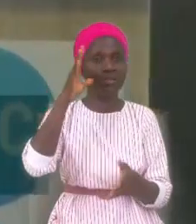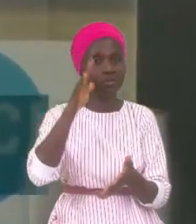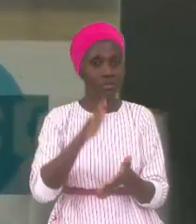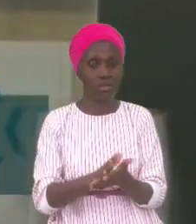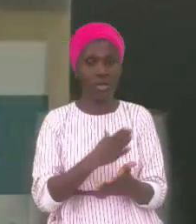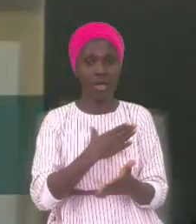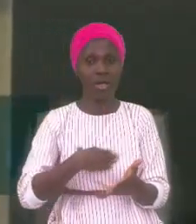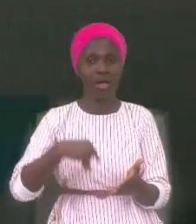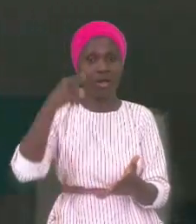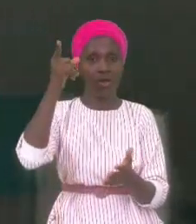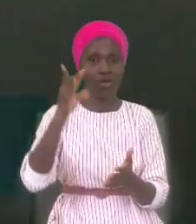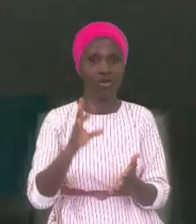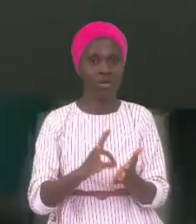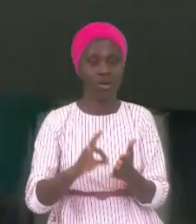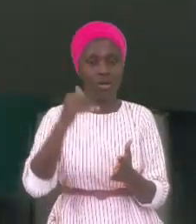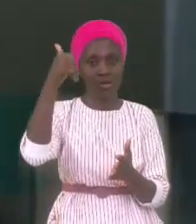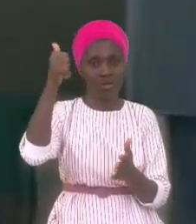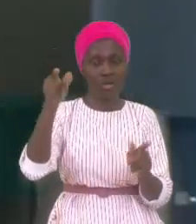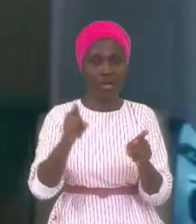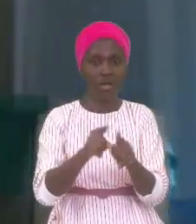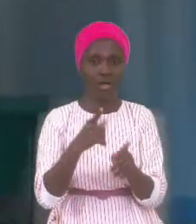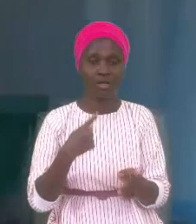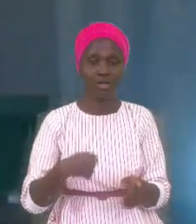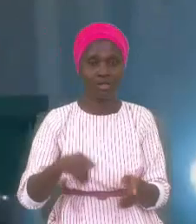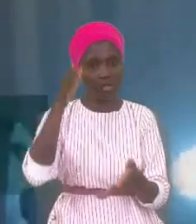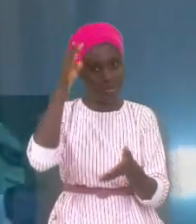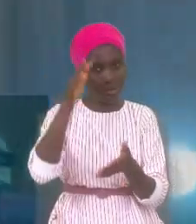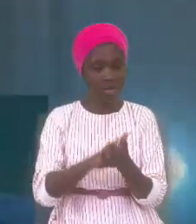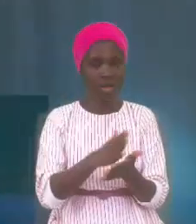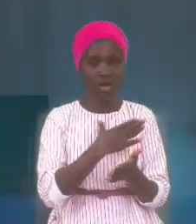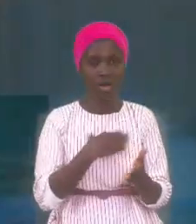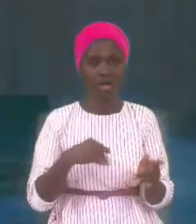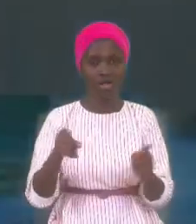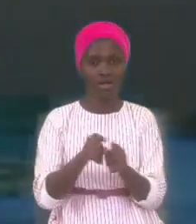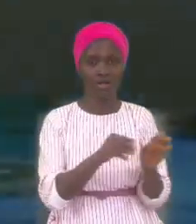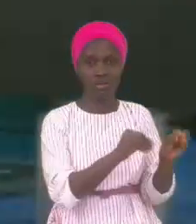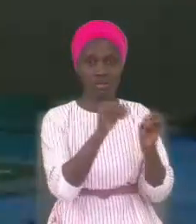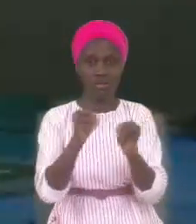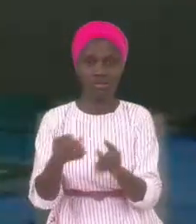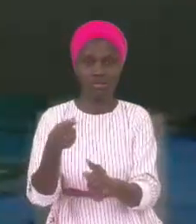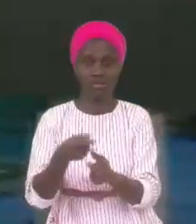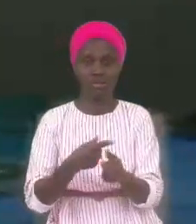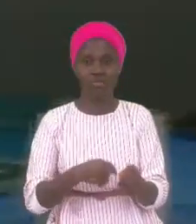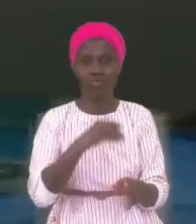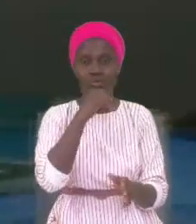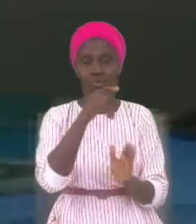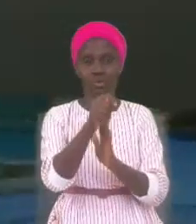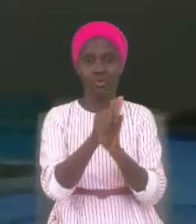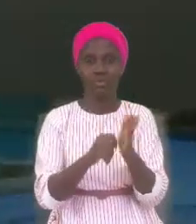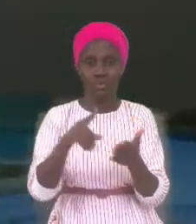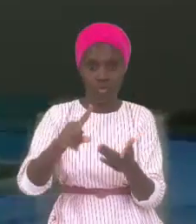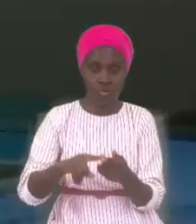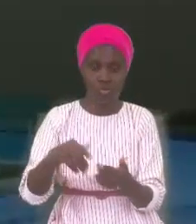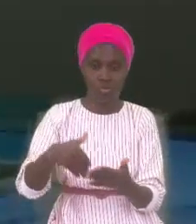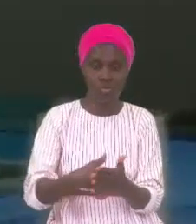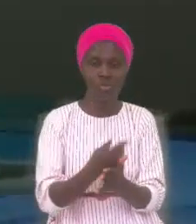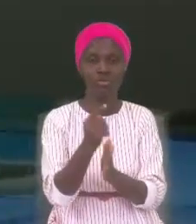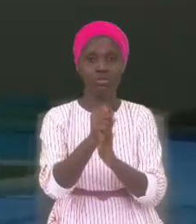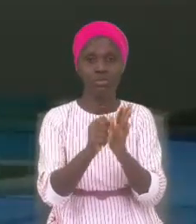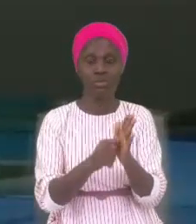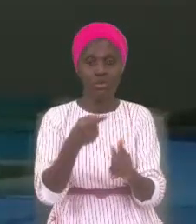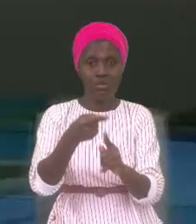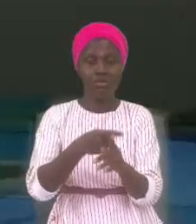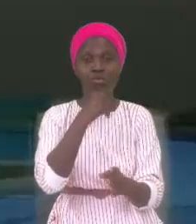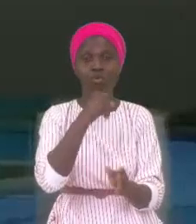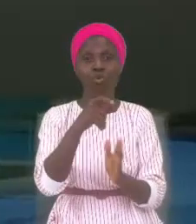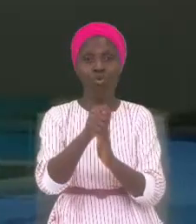himself as the husband. And then as you transfer from the old covenant to the new covenant, from the Old Testament to the New Testament,